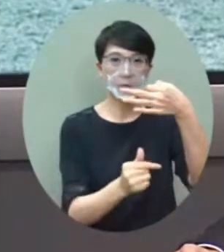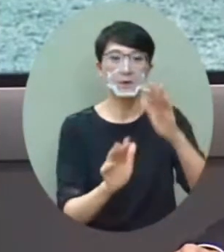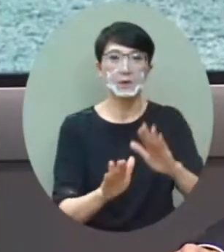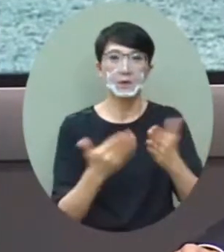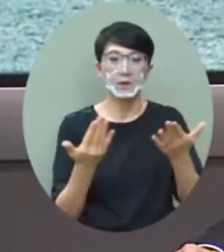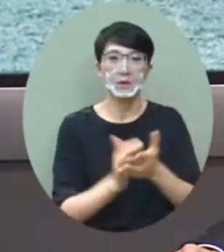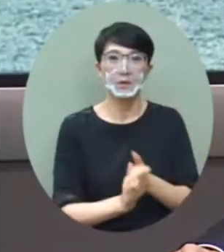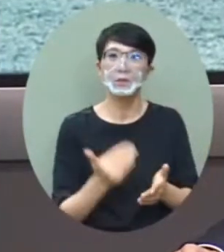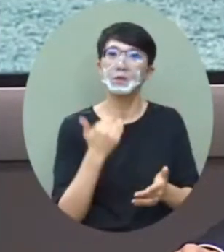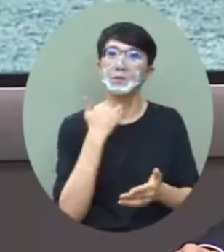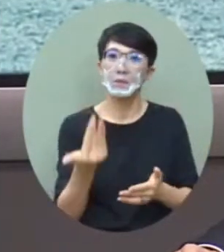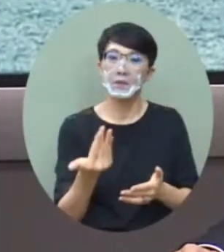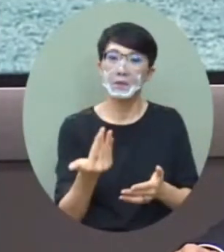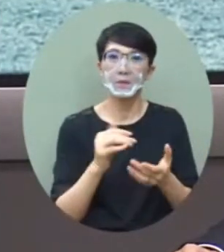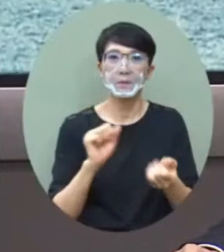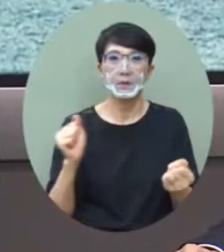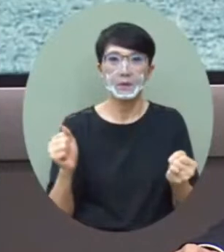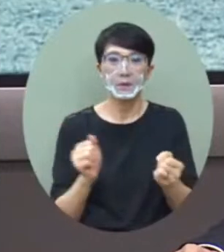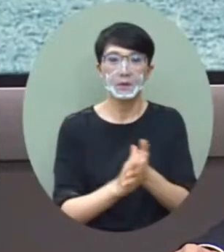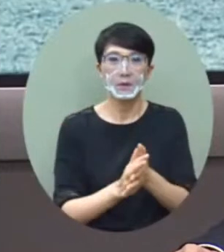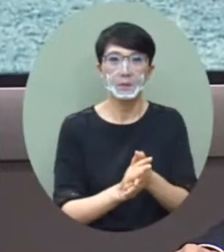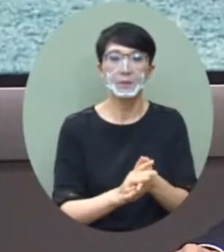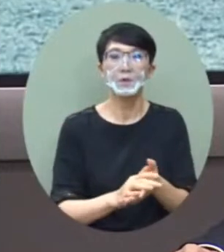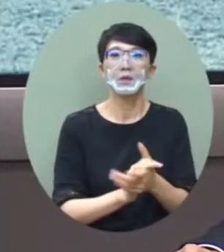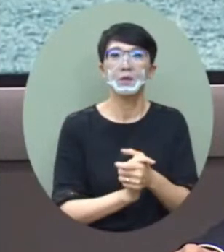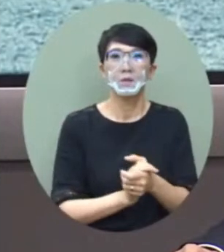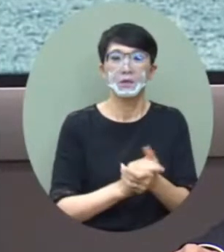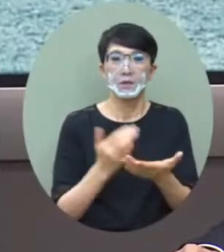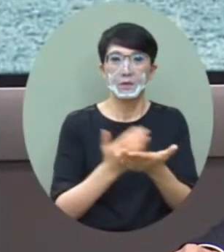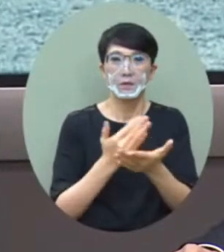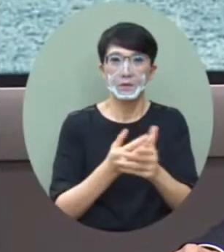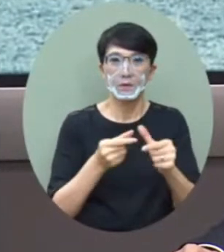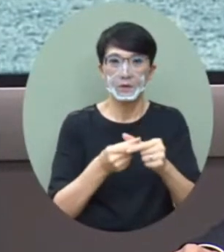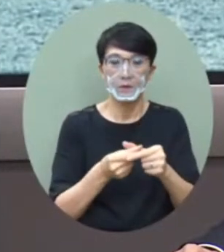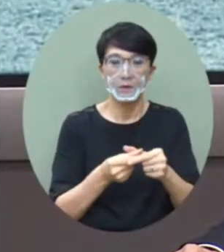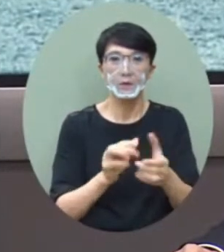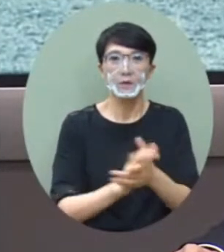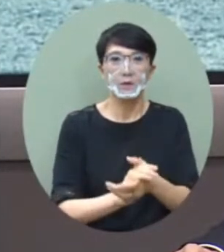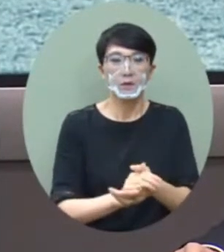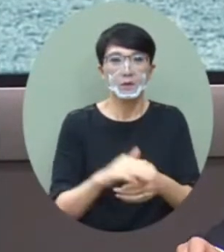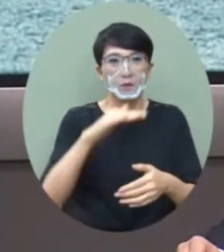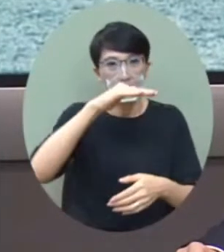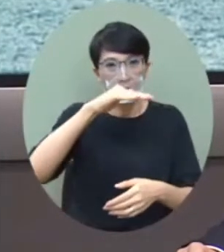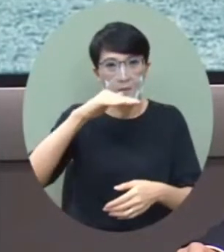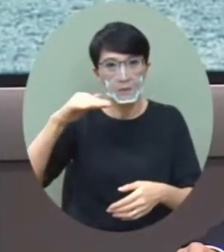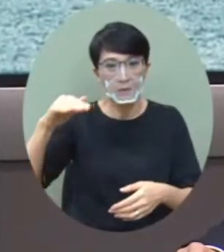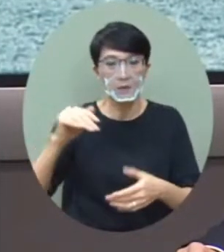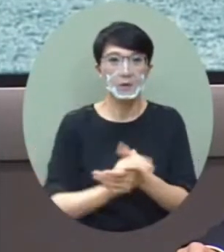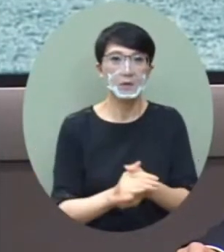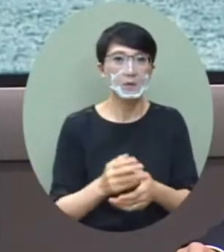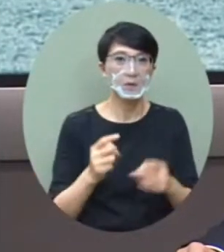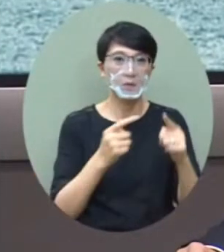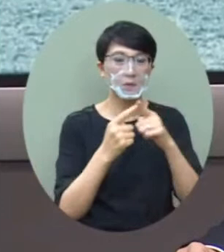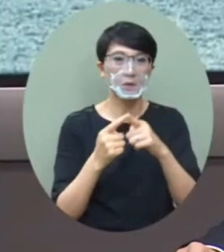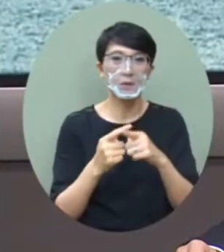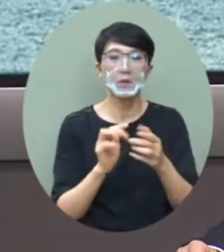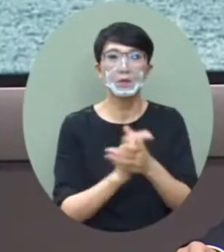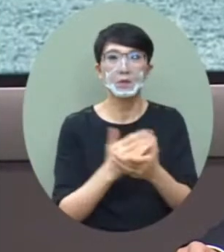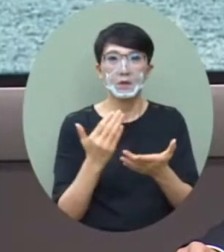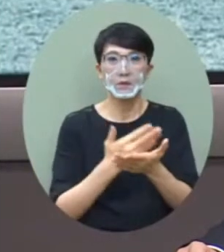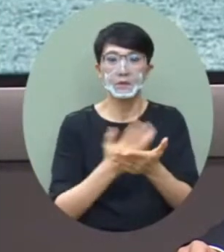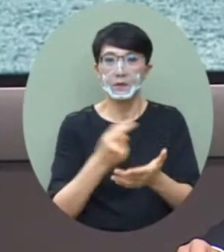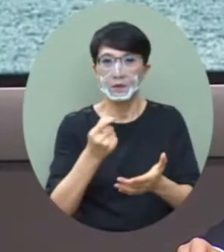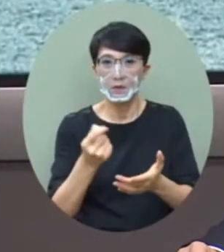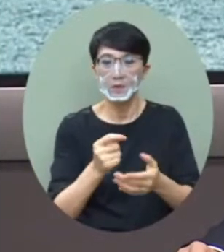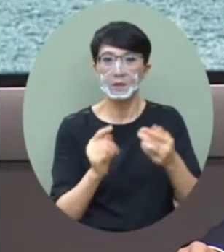steady. Starting from the 10th of March, the declaration system has been